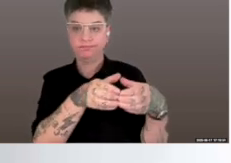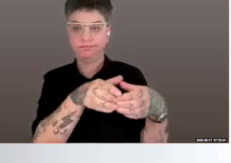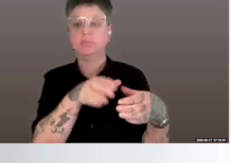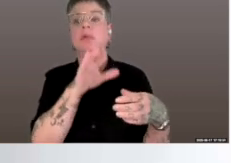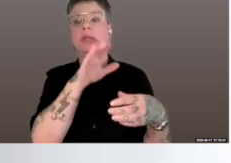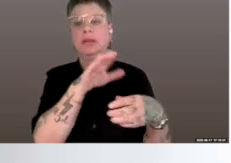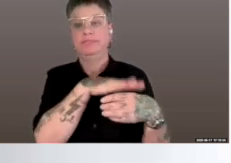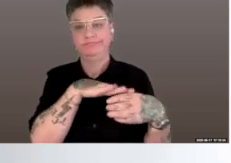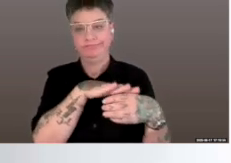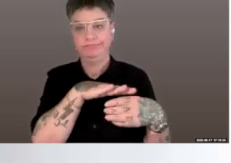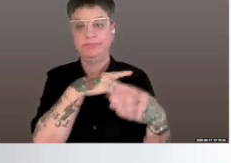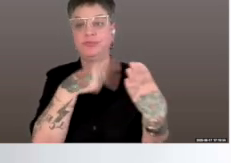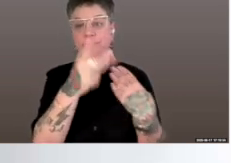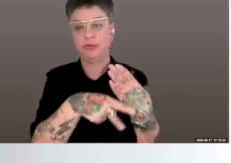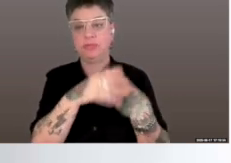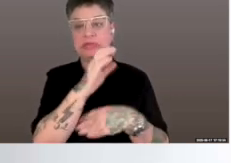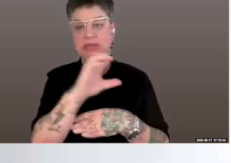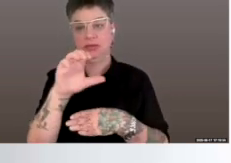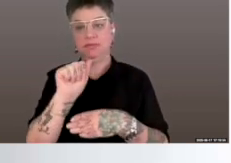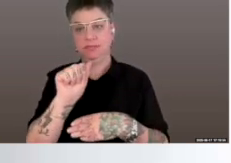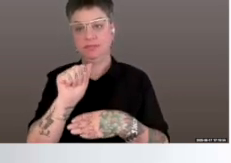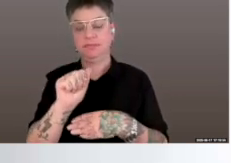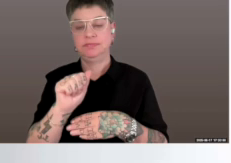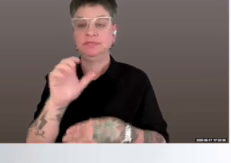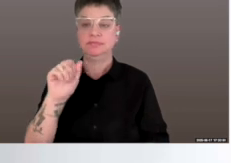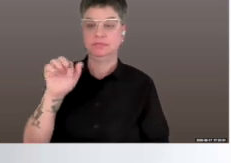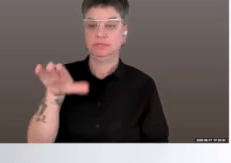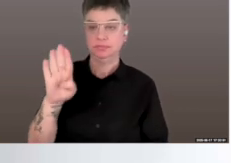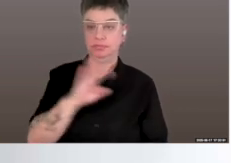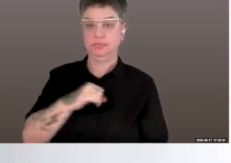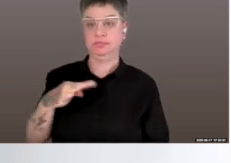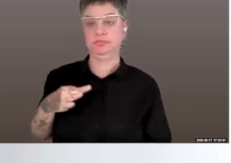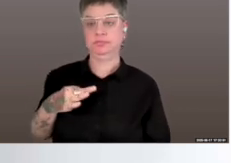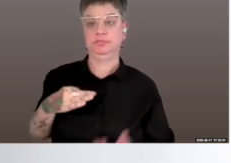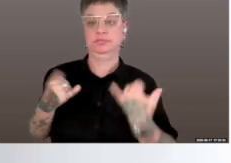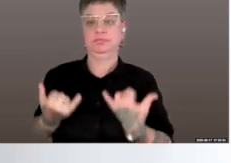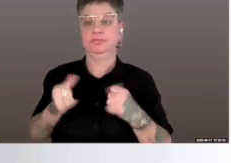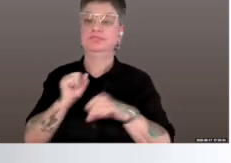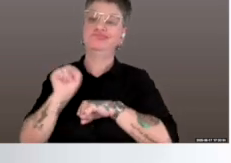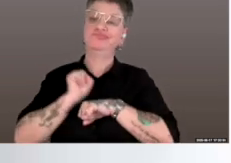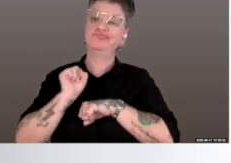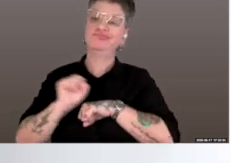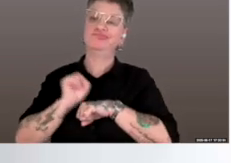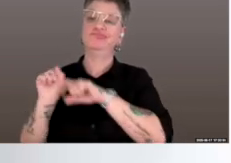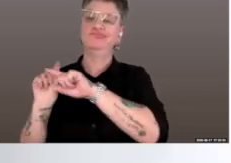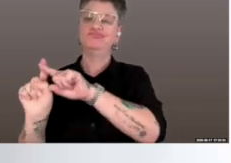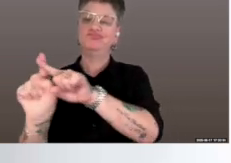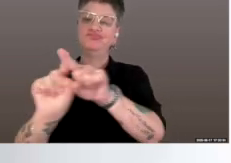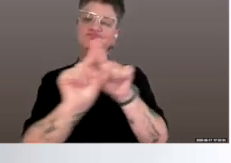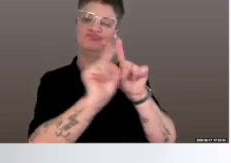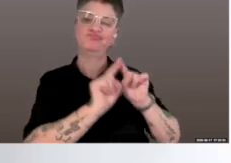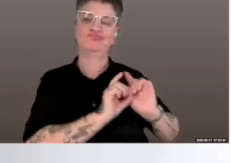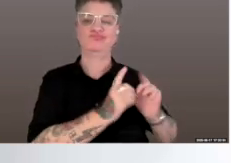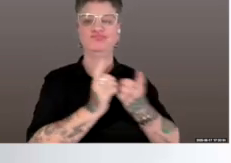As soon as the community survey is ready, we'll send an email to our Clean Transportation Incentives